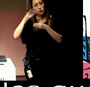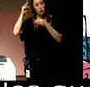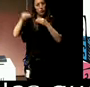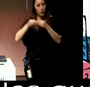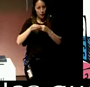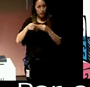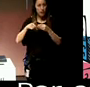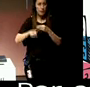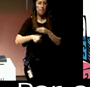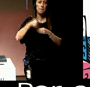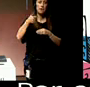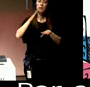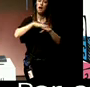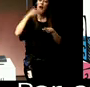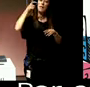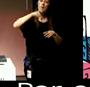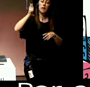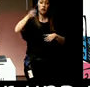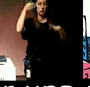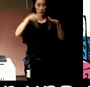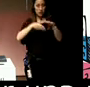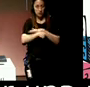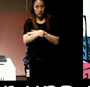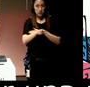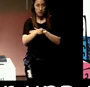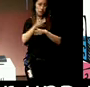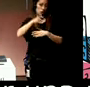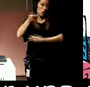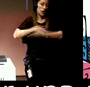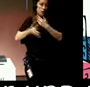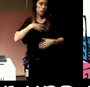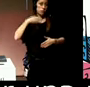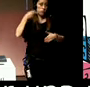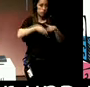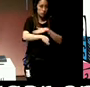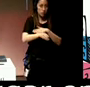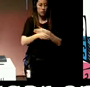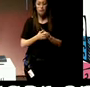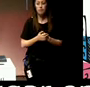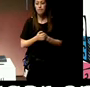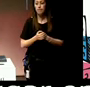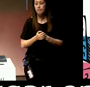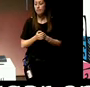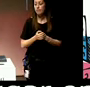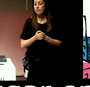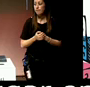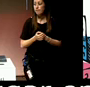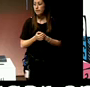We also show the nearby accessible places around the point of